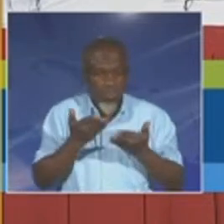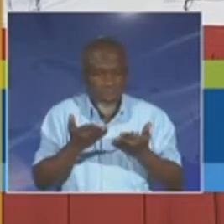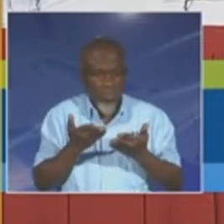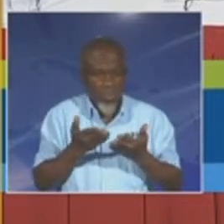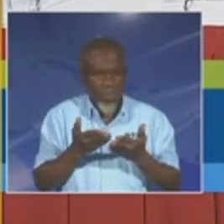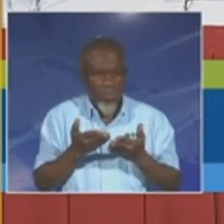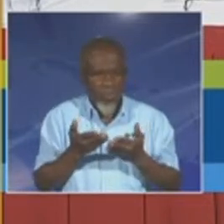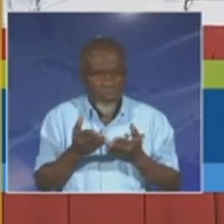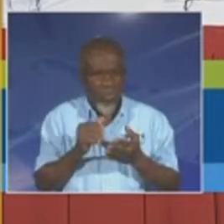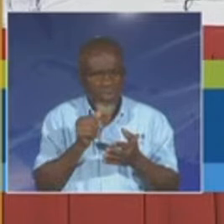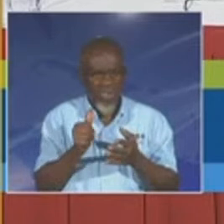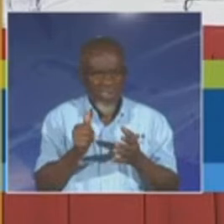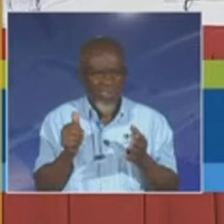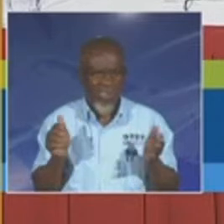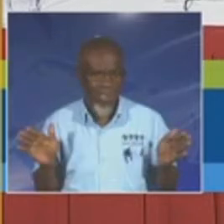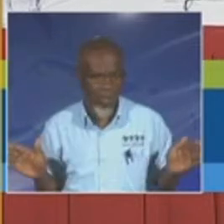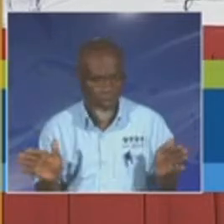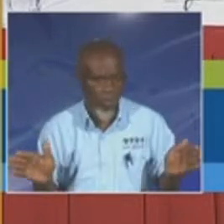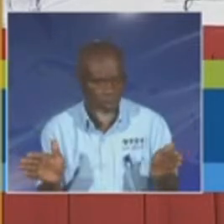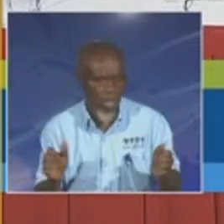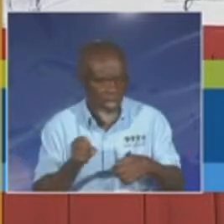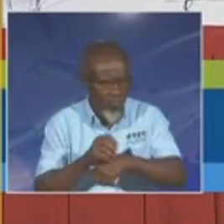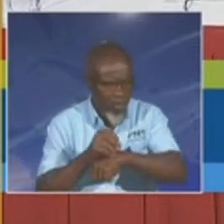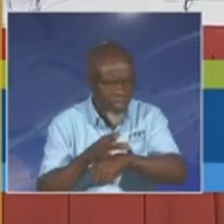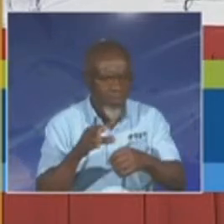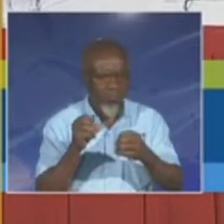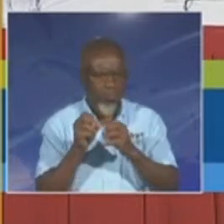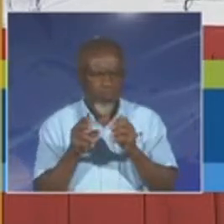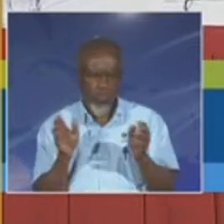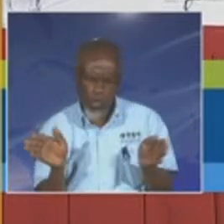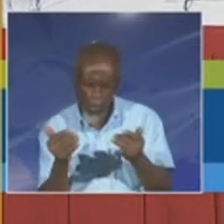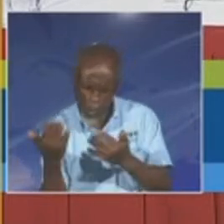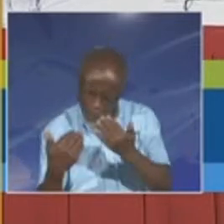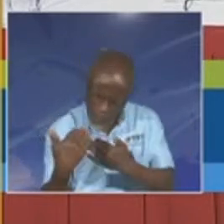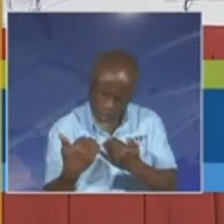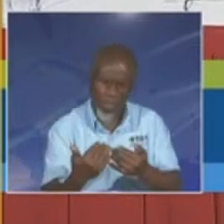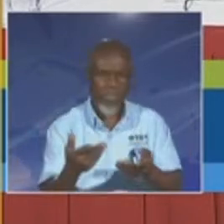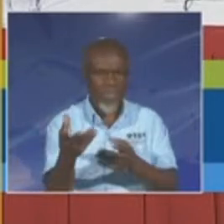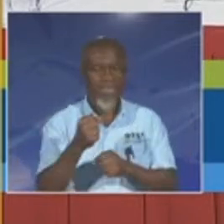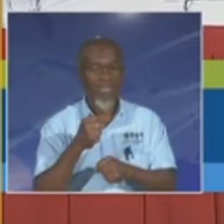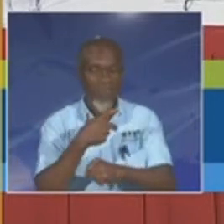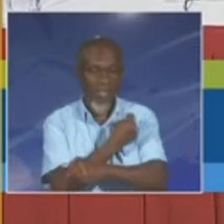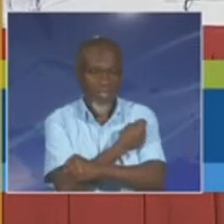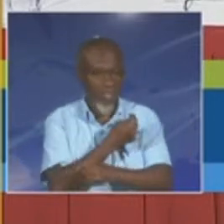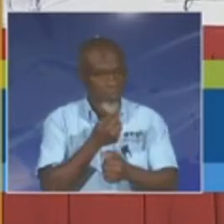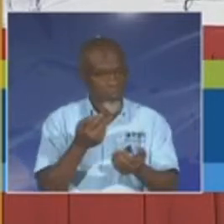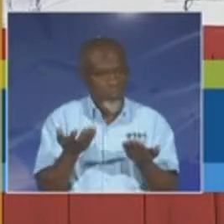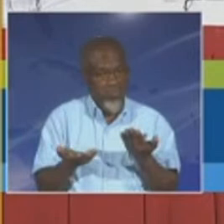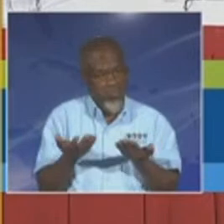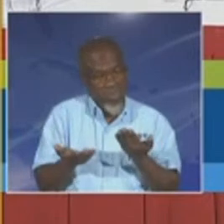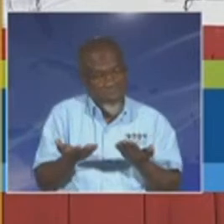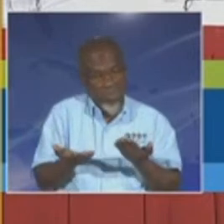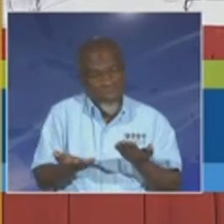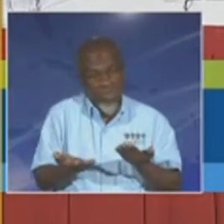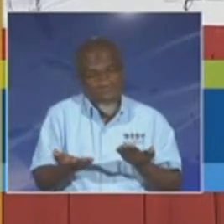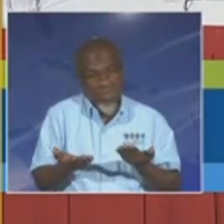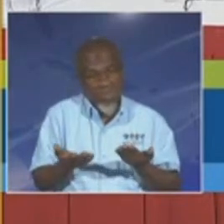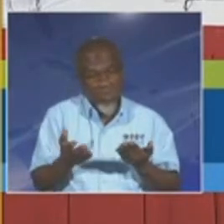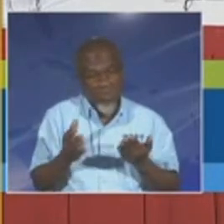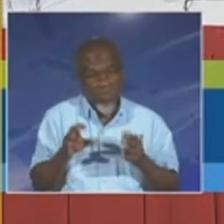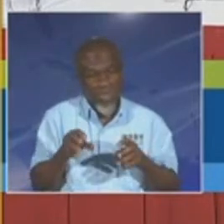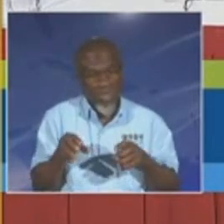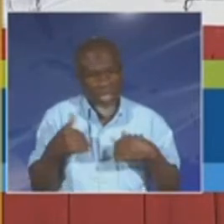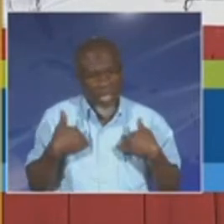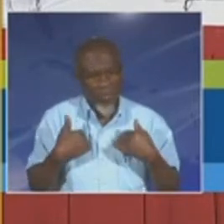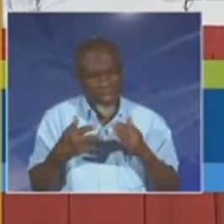people vaccinated. So where are we on that? Is there anything in the works to probably retailor some programs and get